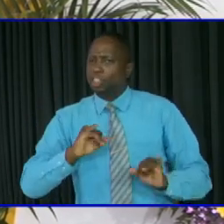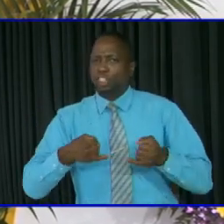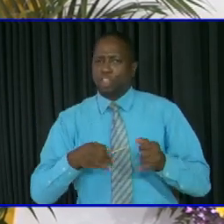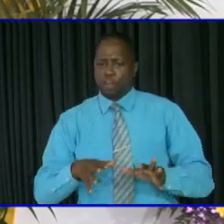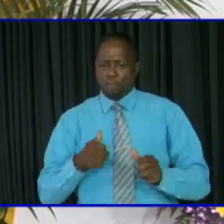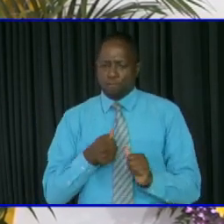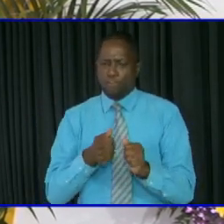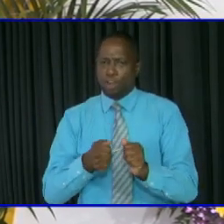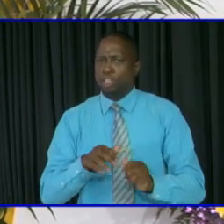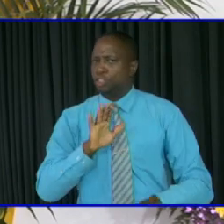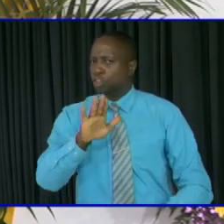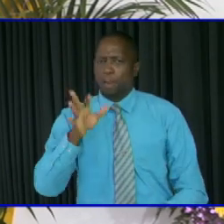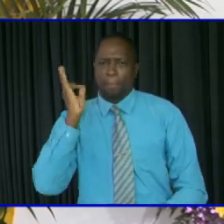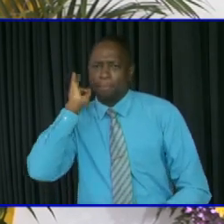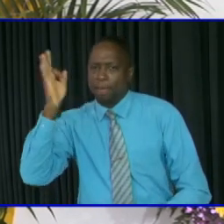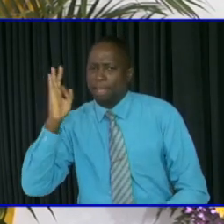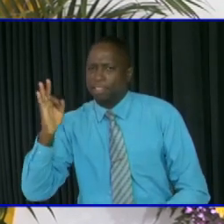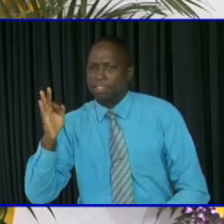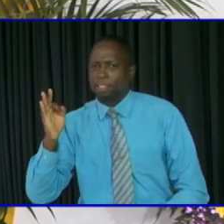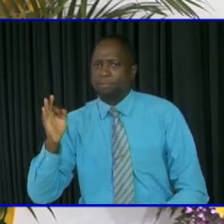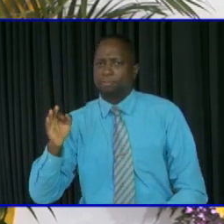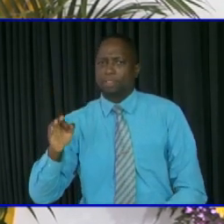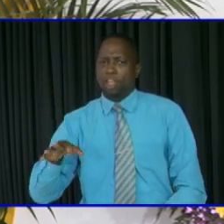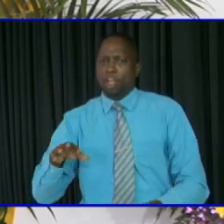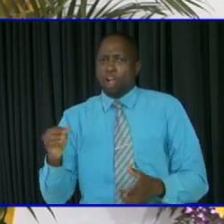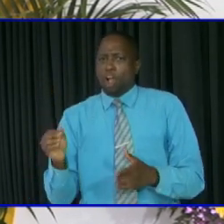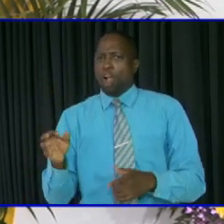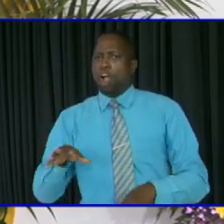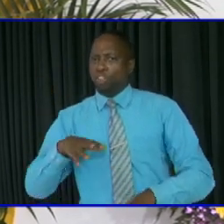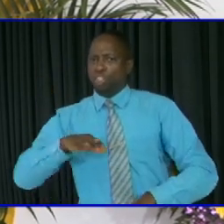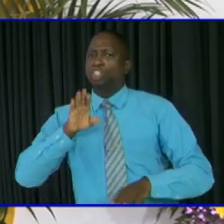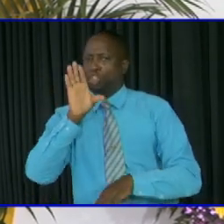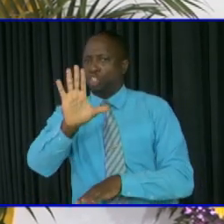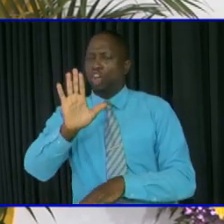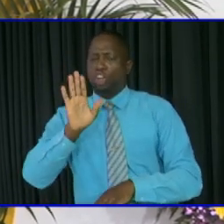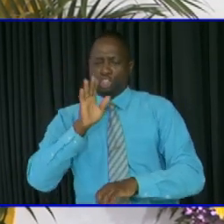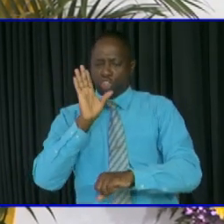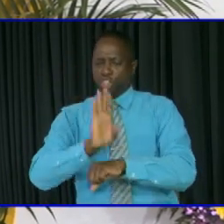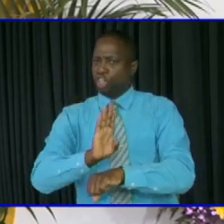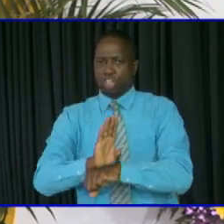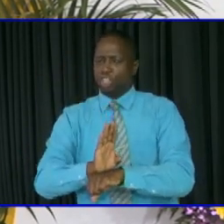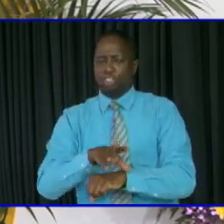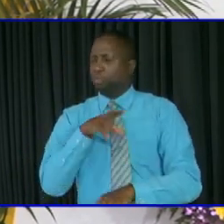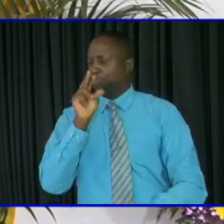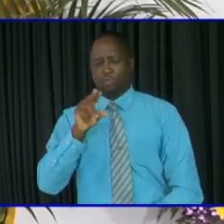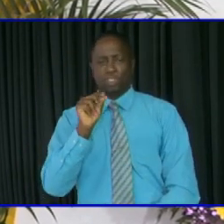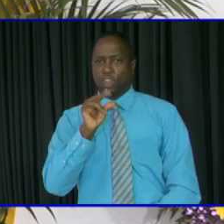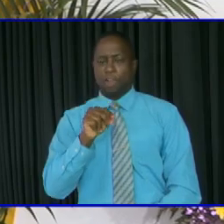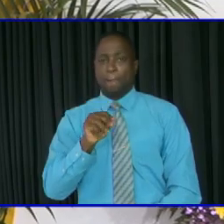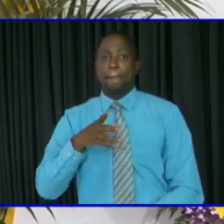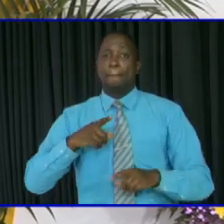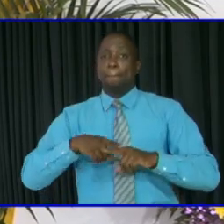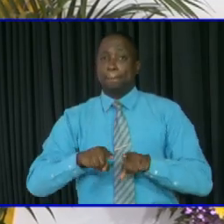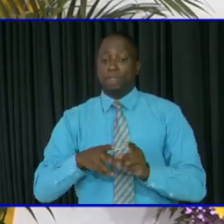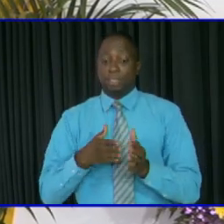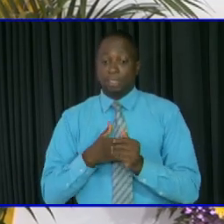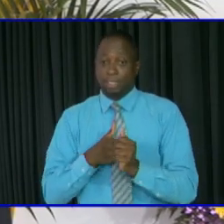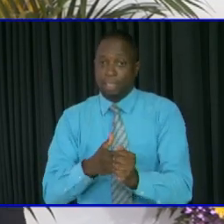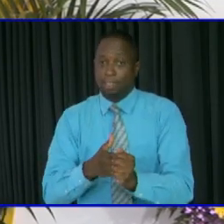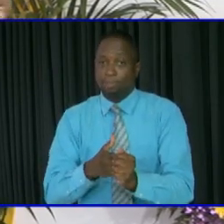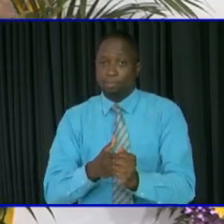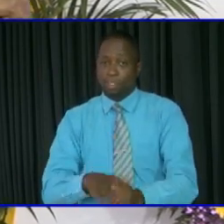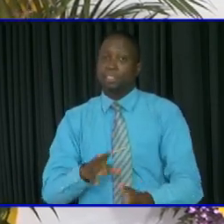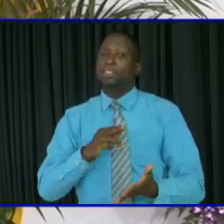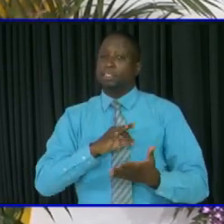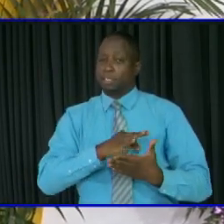pastor teaches. It is not just believing what your church practices. It's about being led by the Spirit of God. It